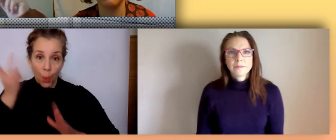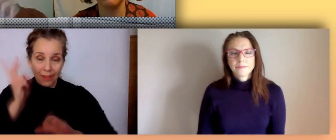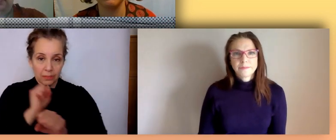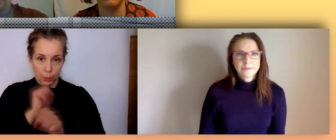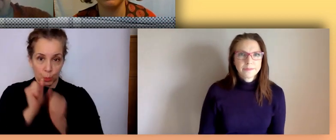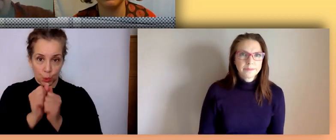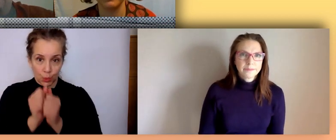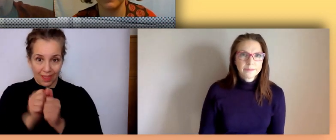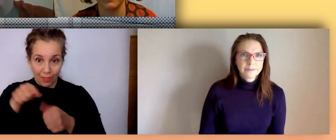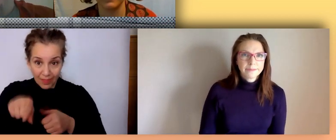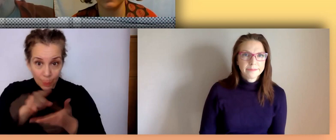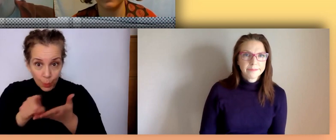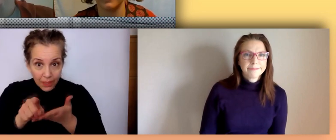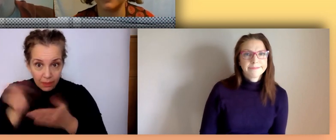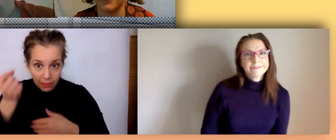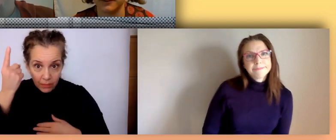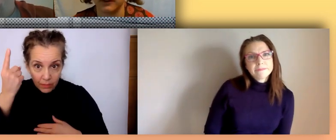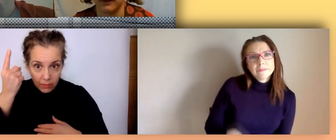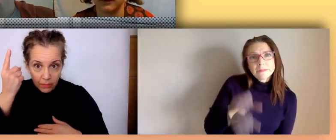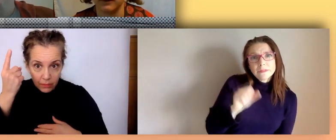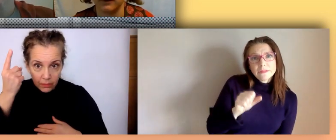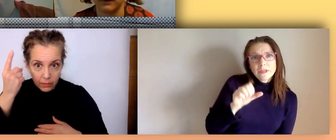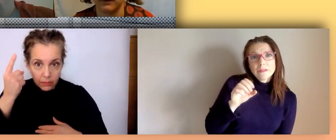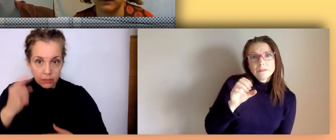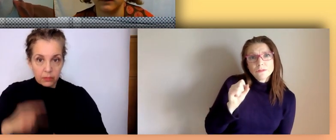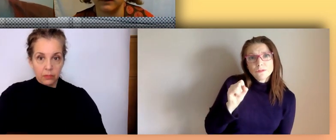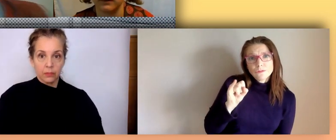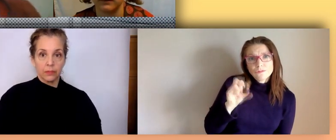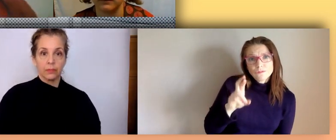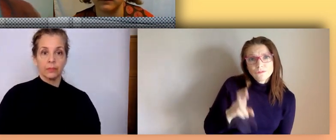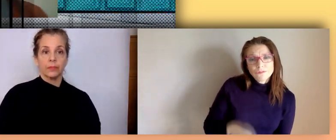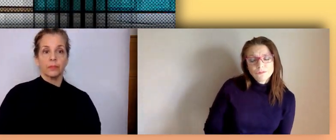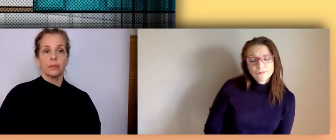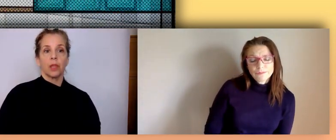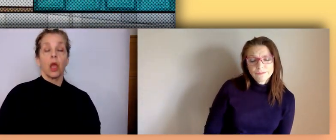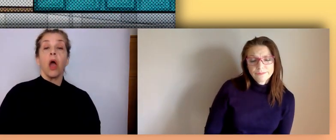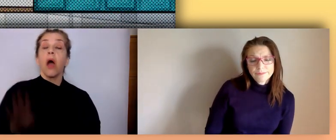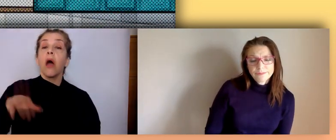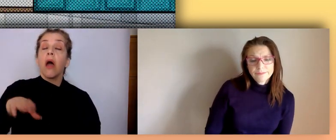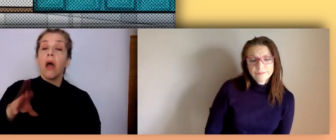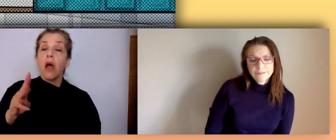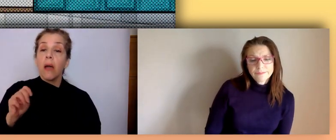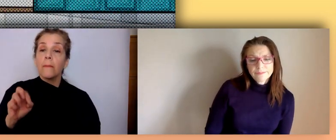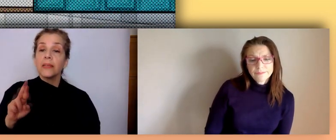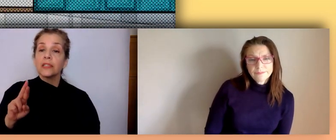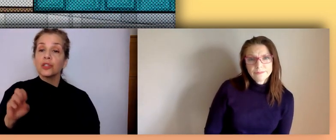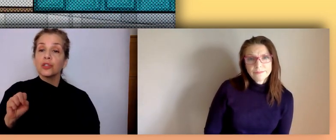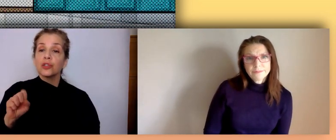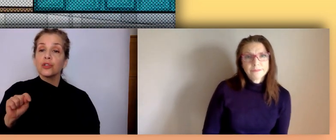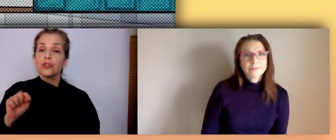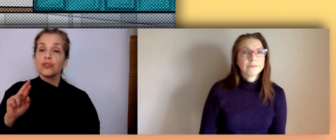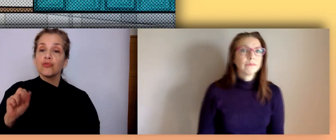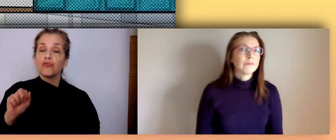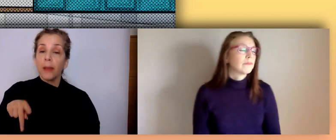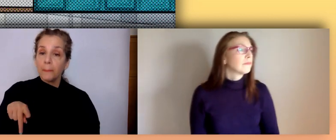this week, understand? Yes, sir. Oh, Mr. Strap.